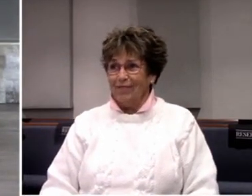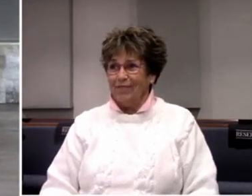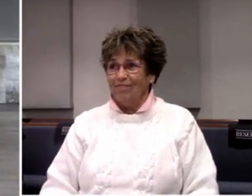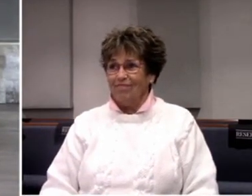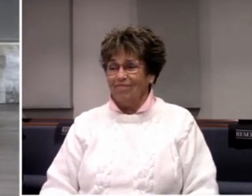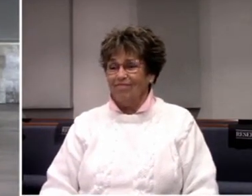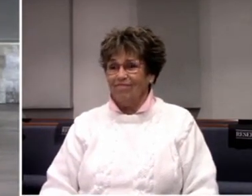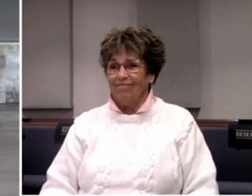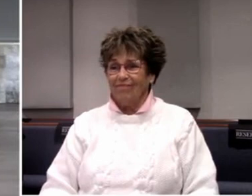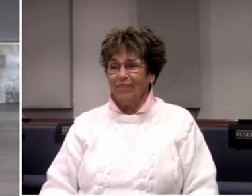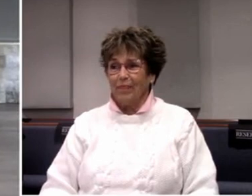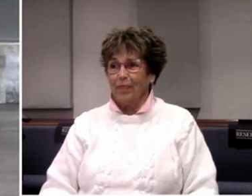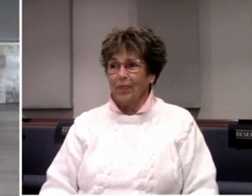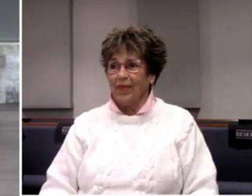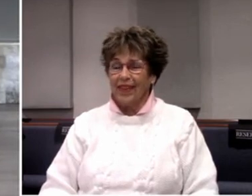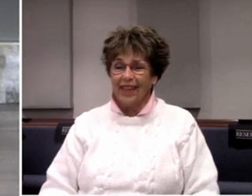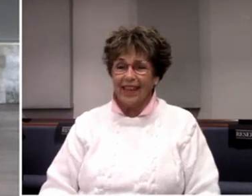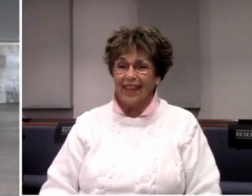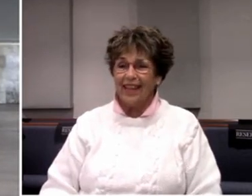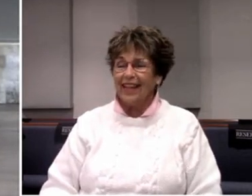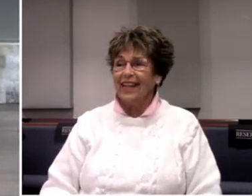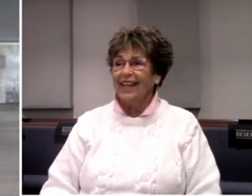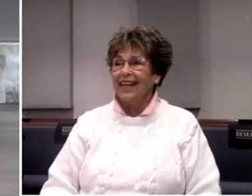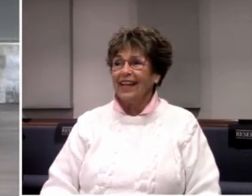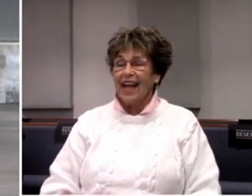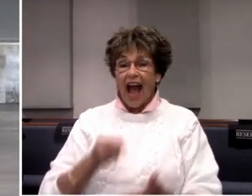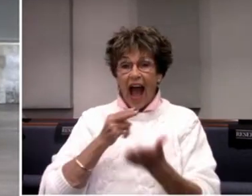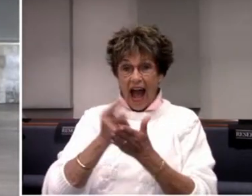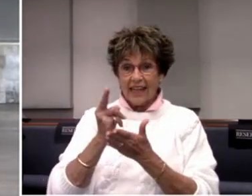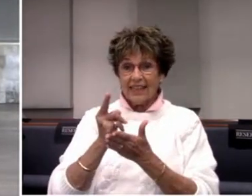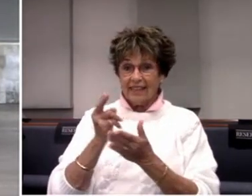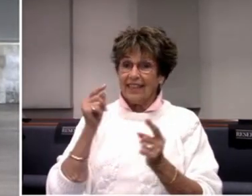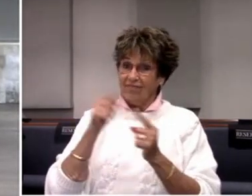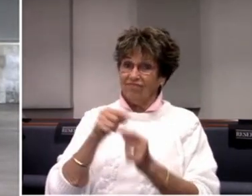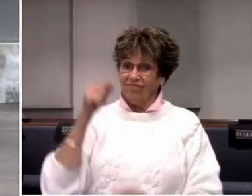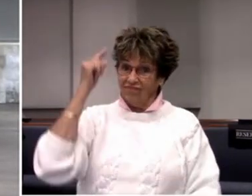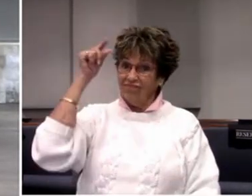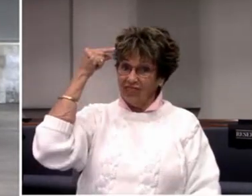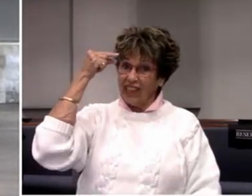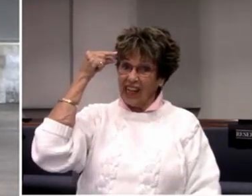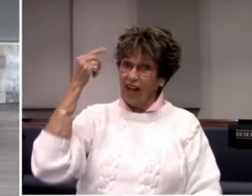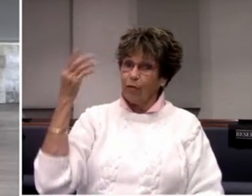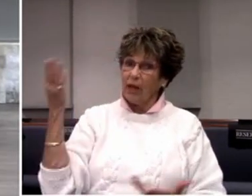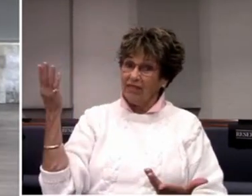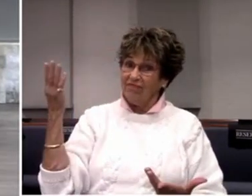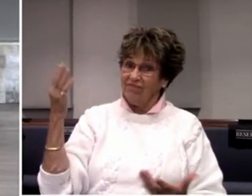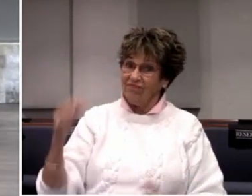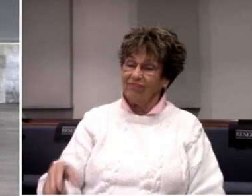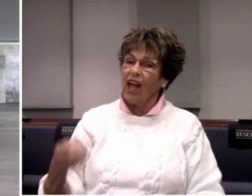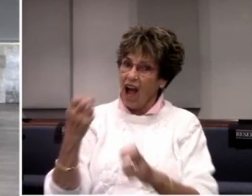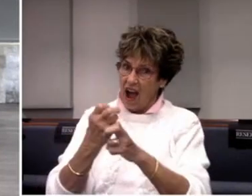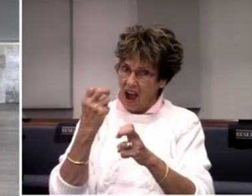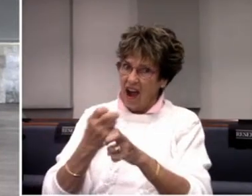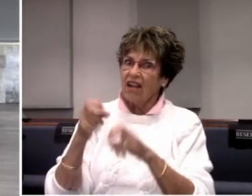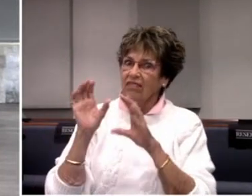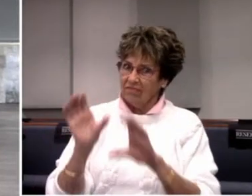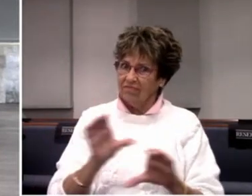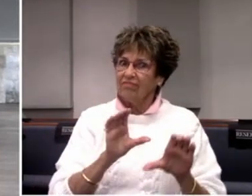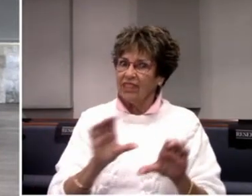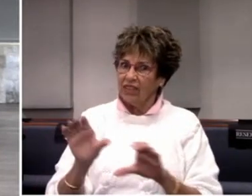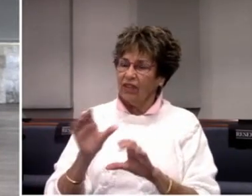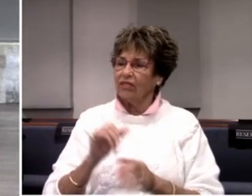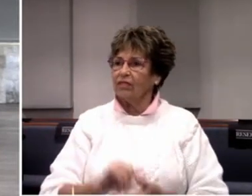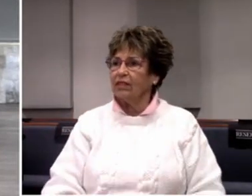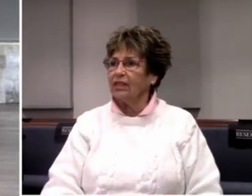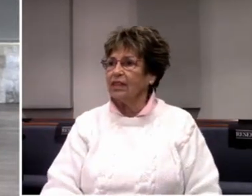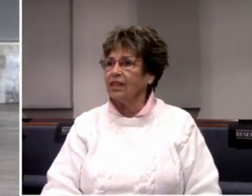Yeah. I would say that there is a train that runs through the New Testament that teaches you